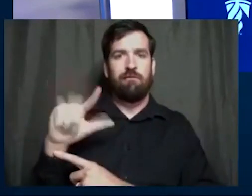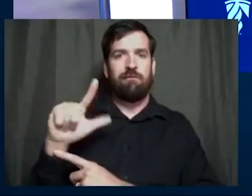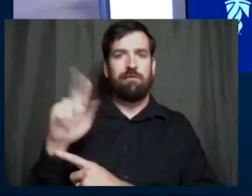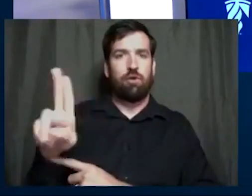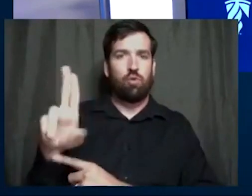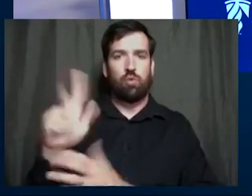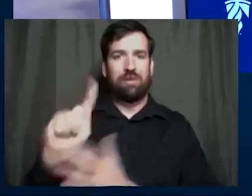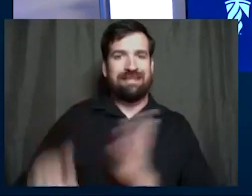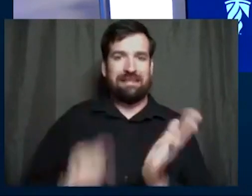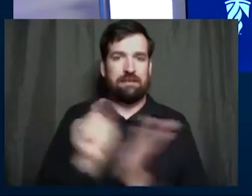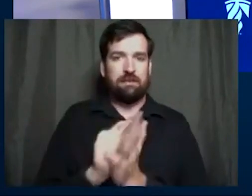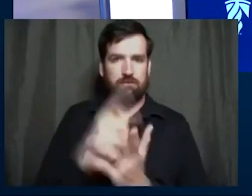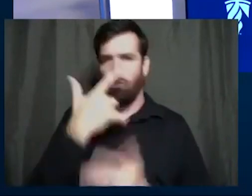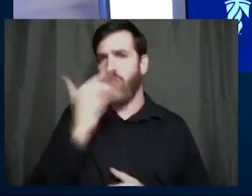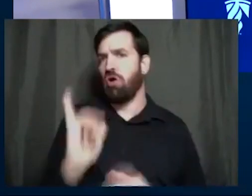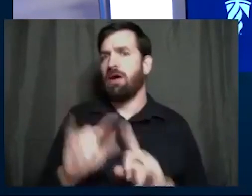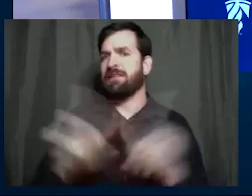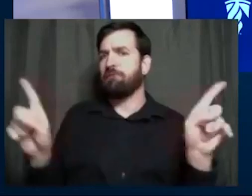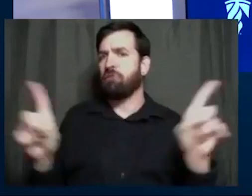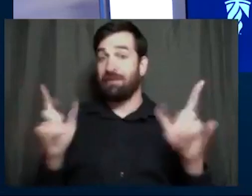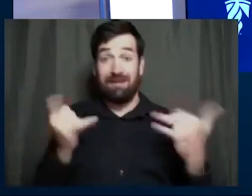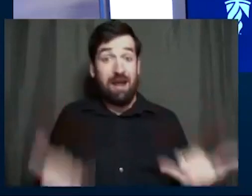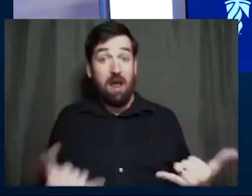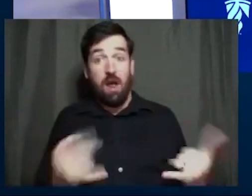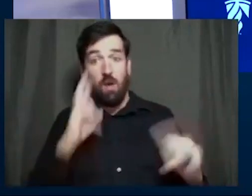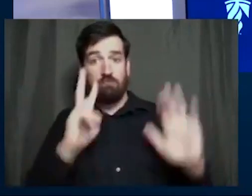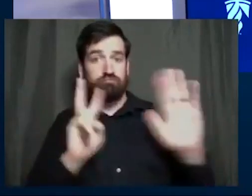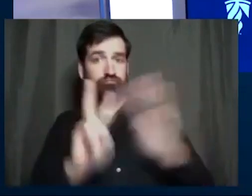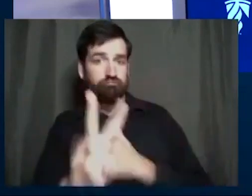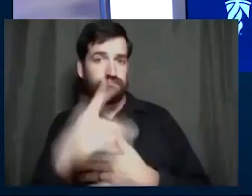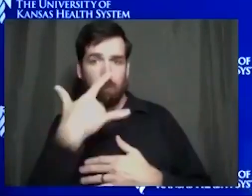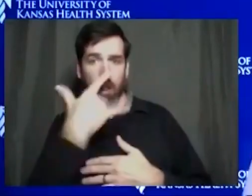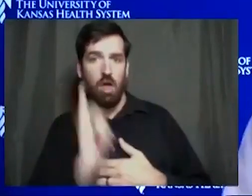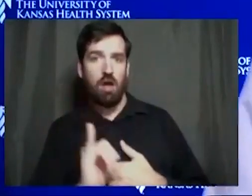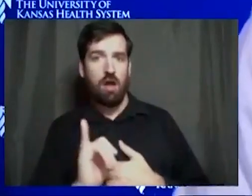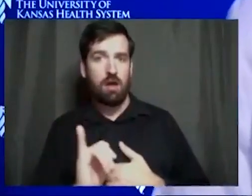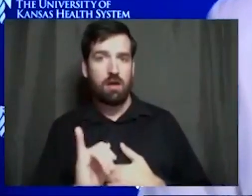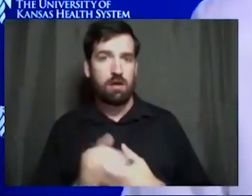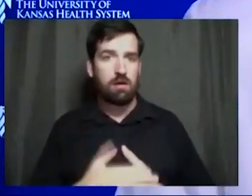then look forward at what you predict this flu season will be like? That's the first part of the question.